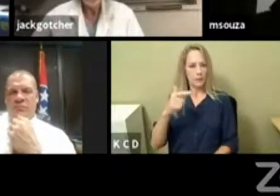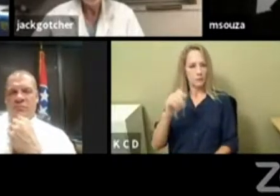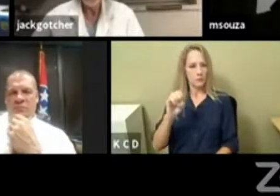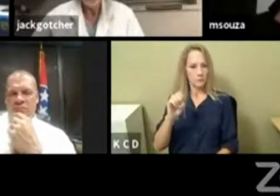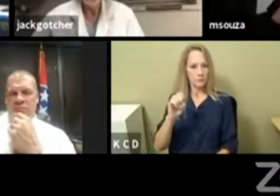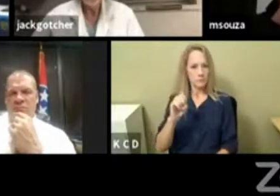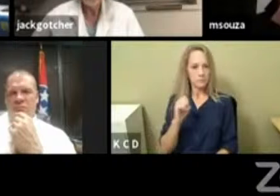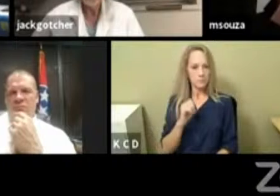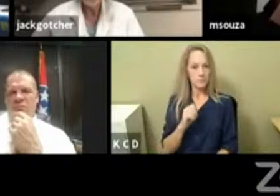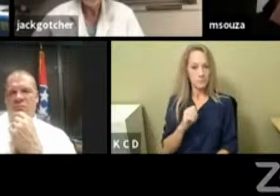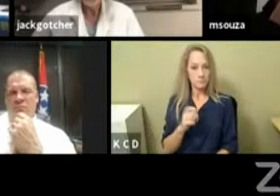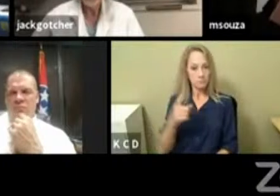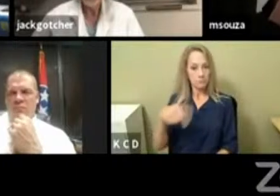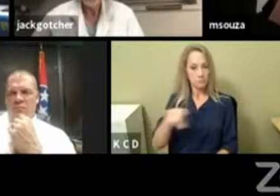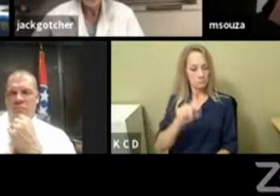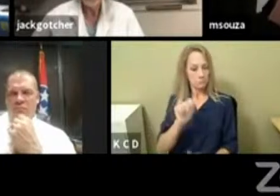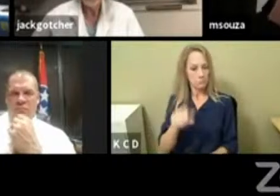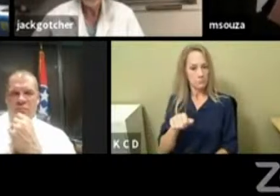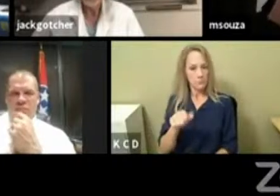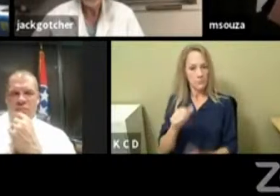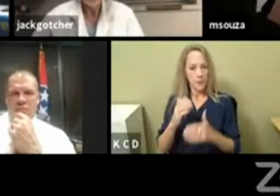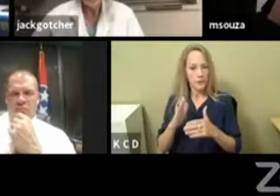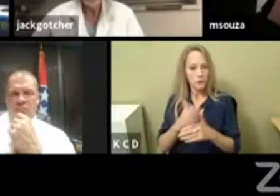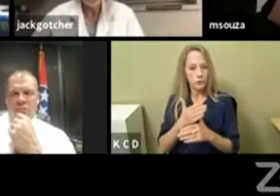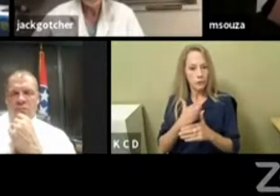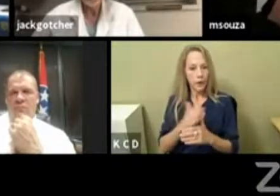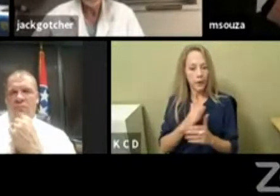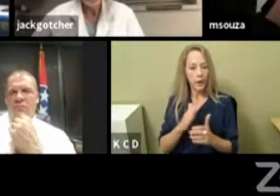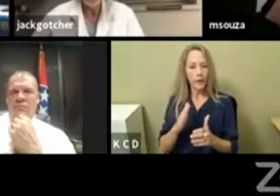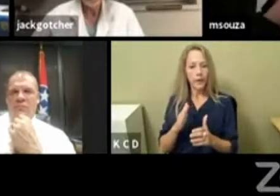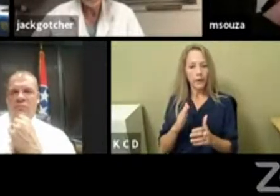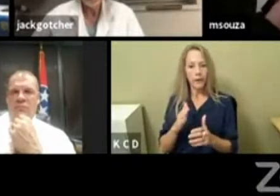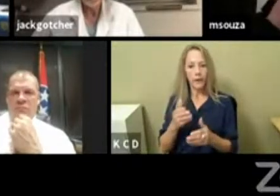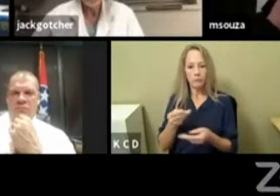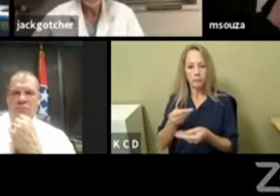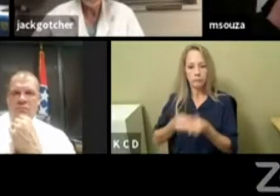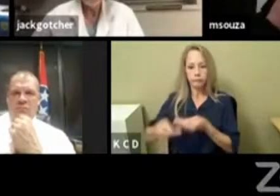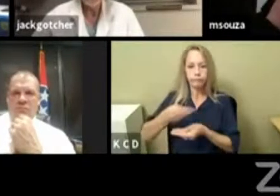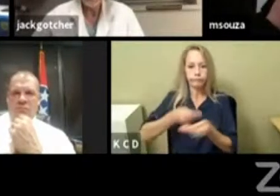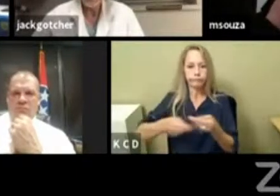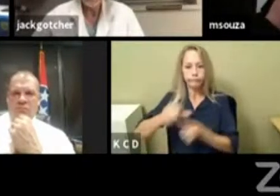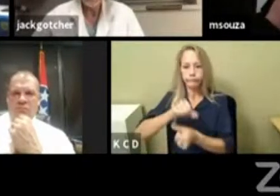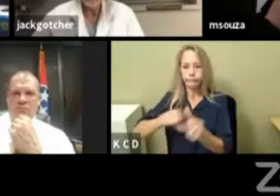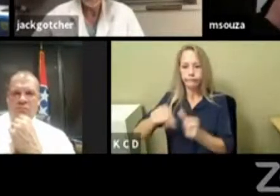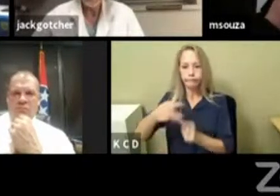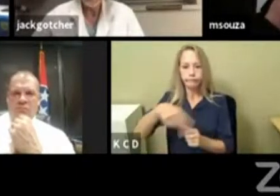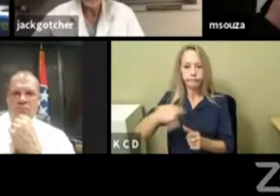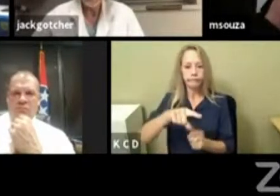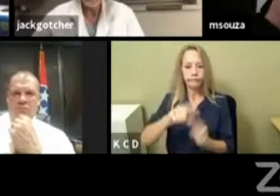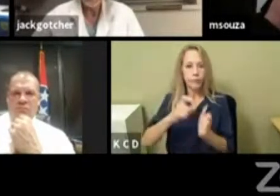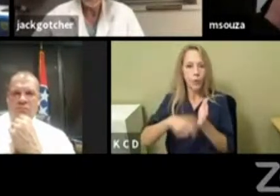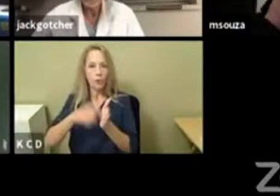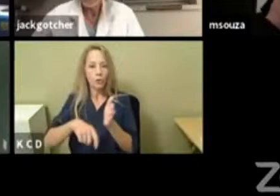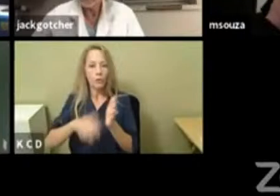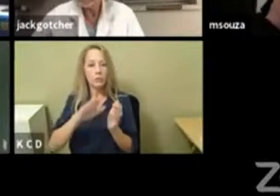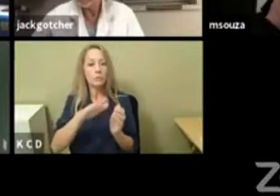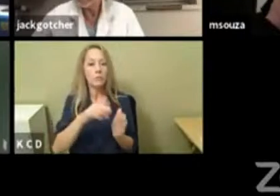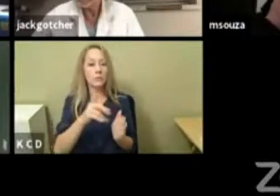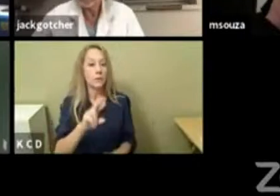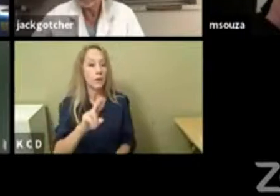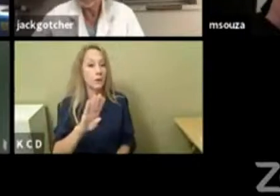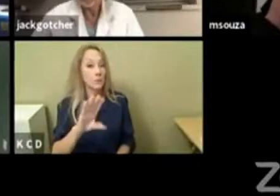So you guys can share articles amongst yourselves. Dr. Buchanan, if I can, I'd